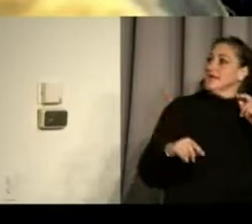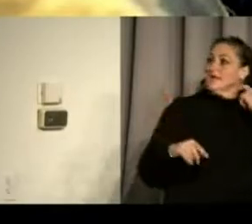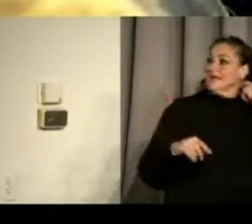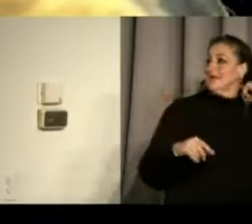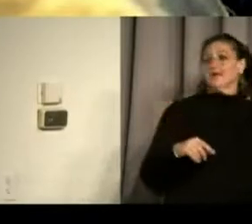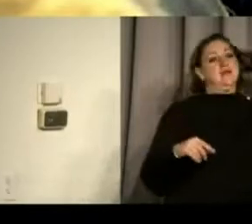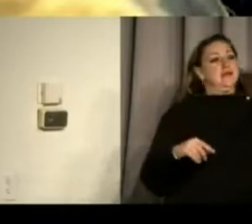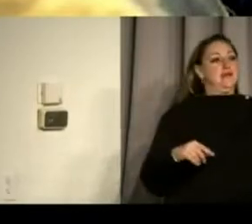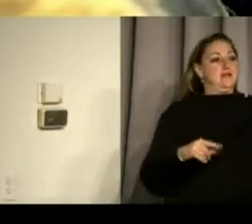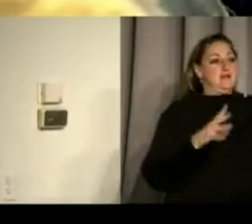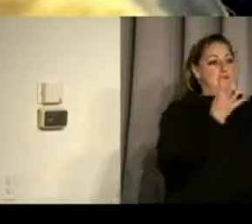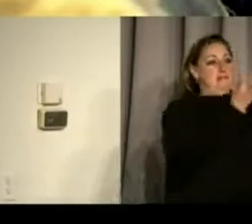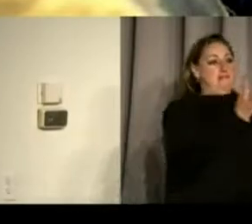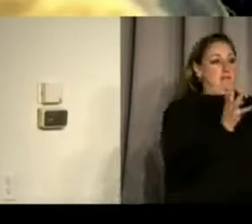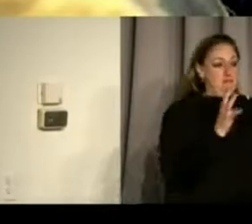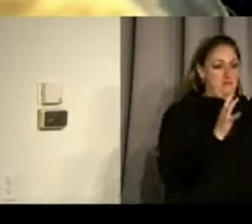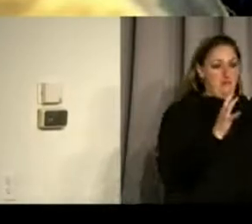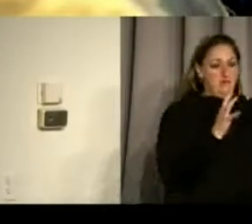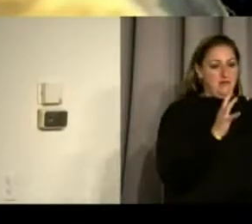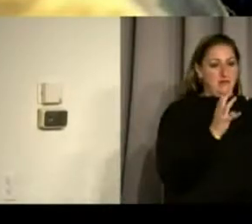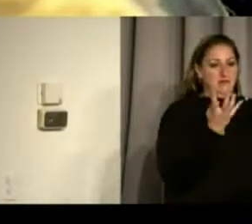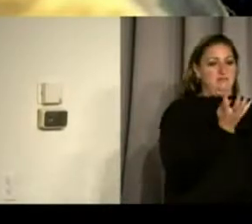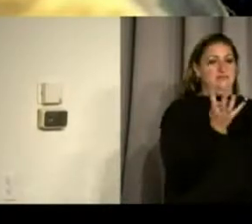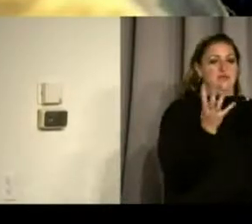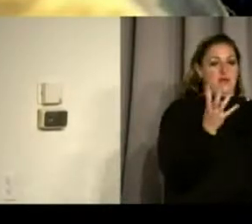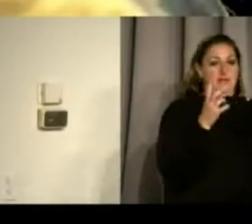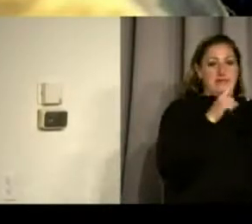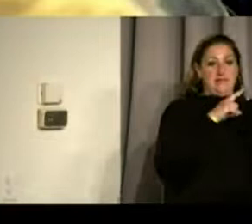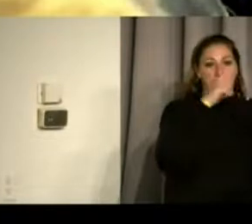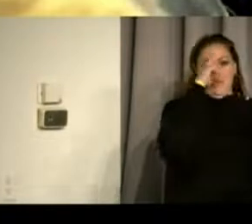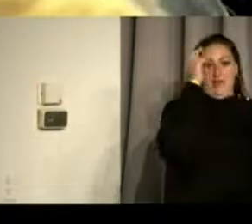guys were surrounding these men.